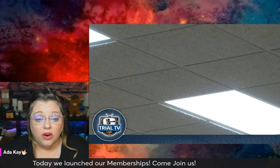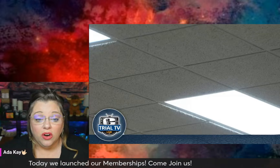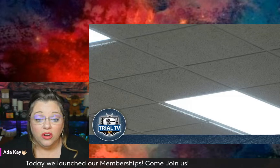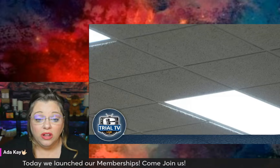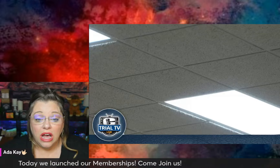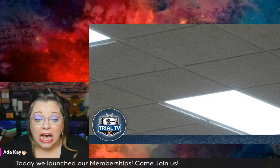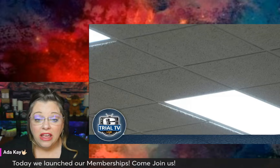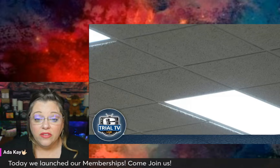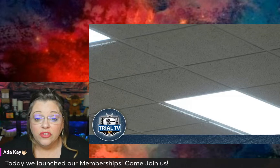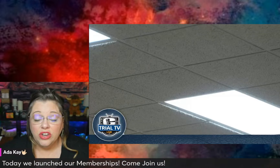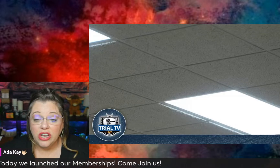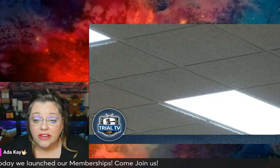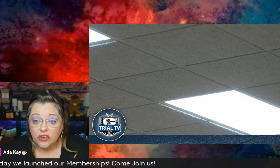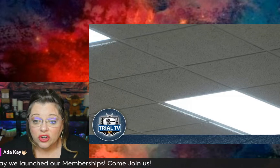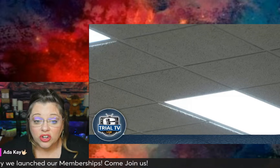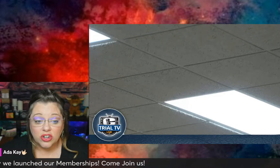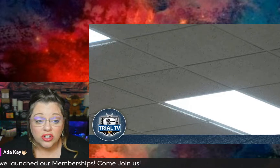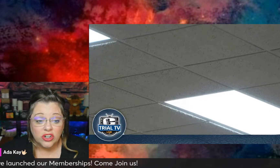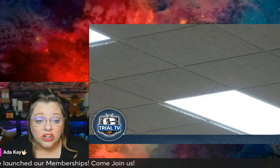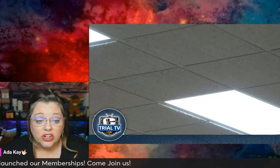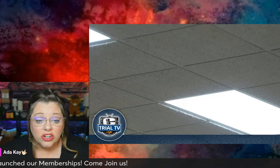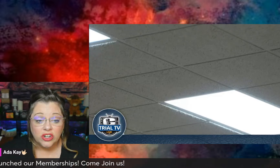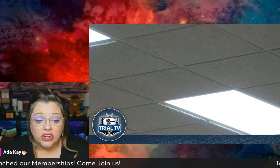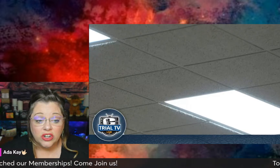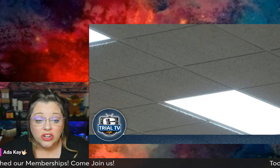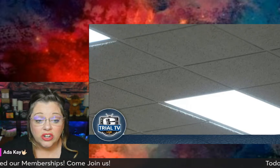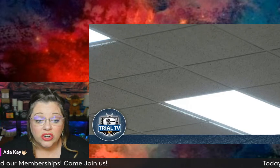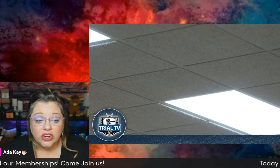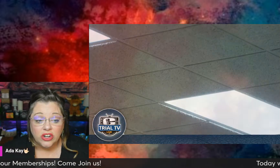OMG, y'all. I've never